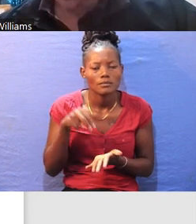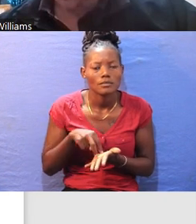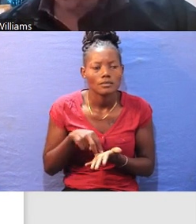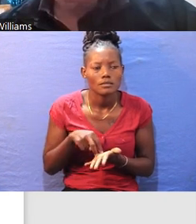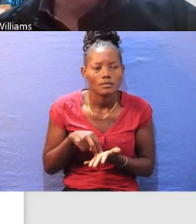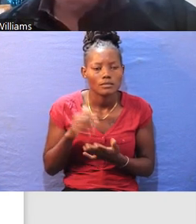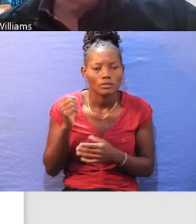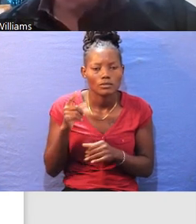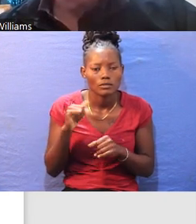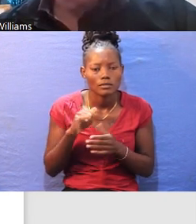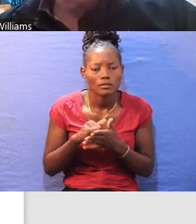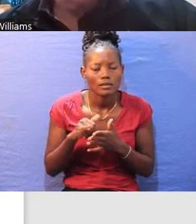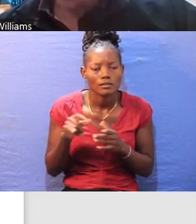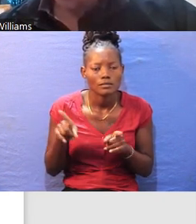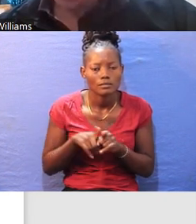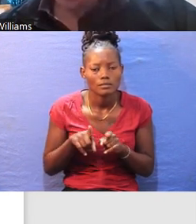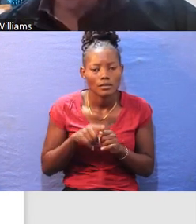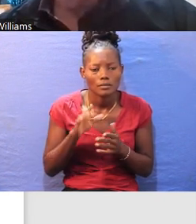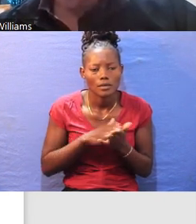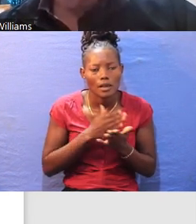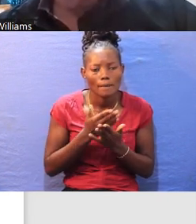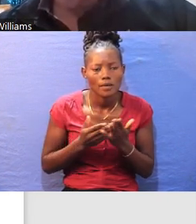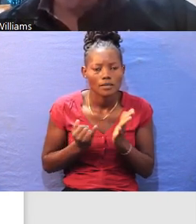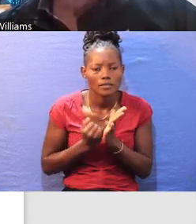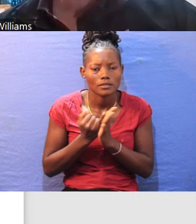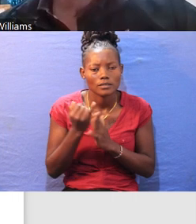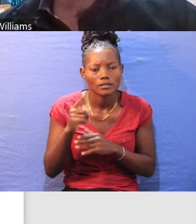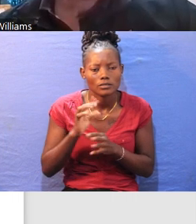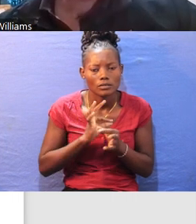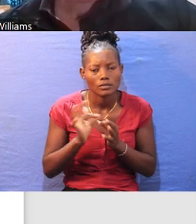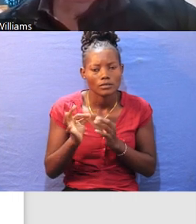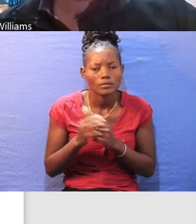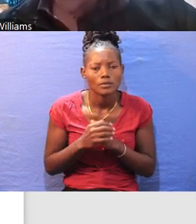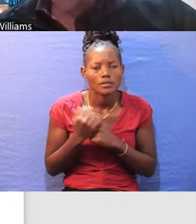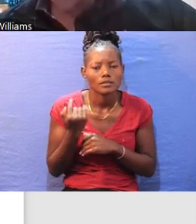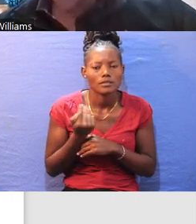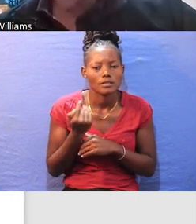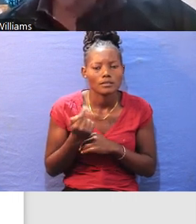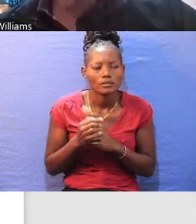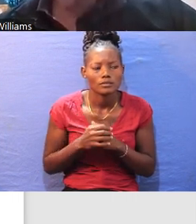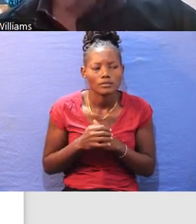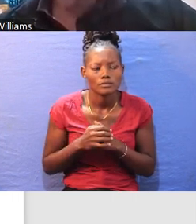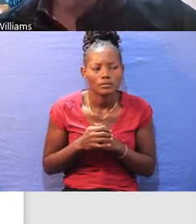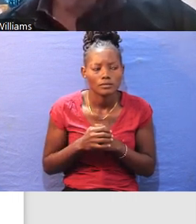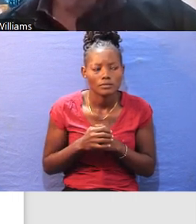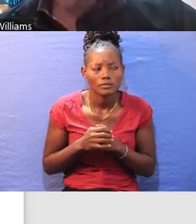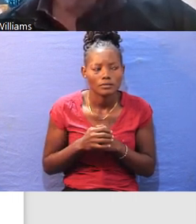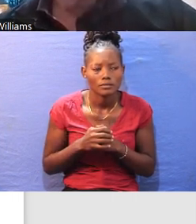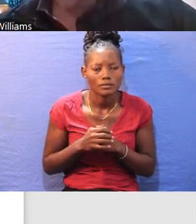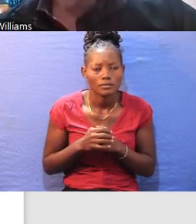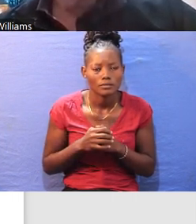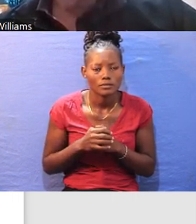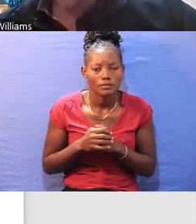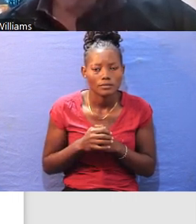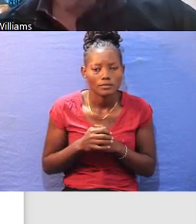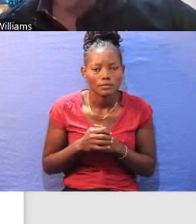applied to increasing your speed in weightlifting? I think it's along the same lines Milton talked about. I think, Milton, correct me if I'm wrong,